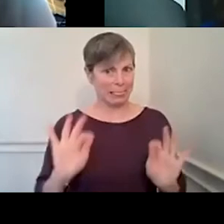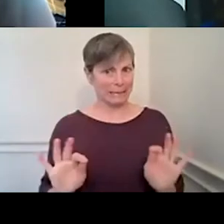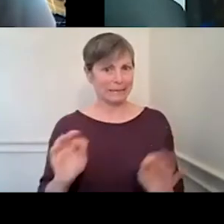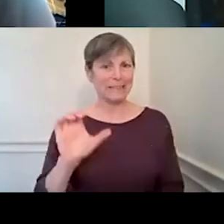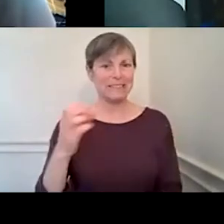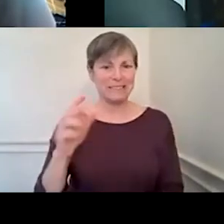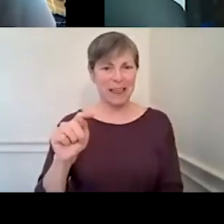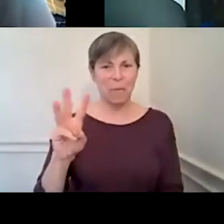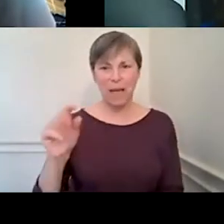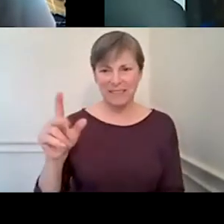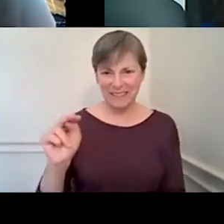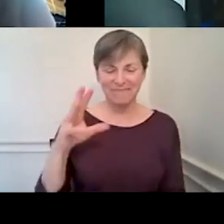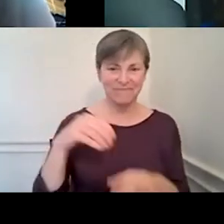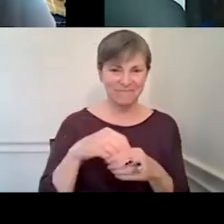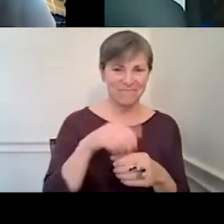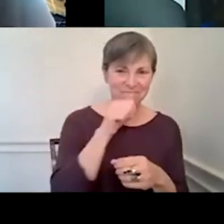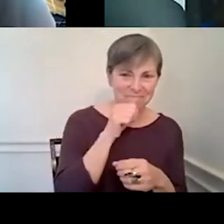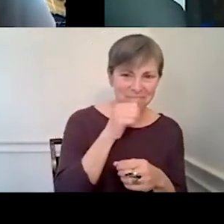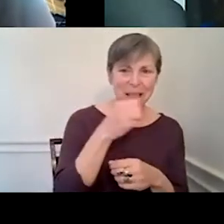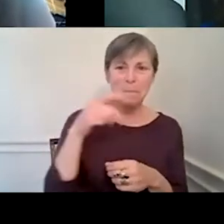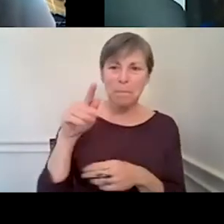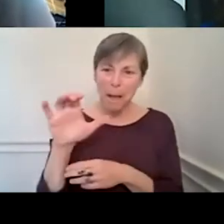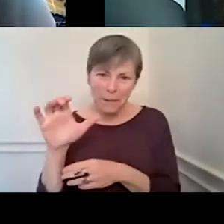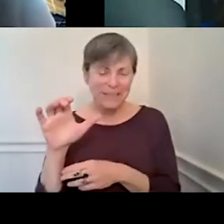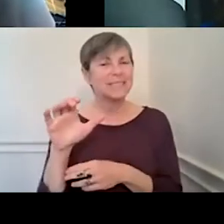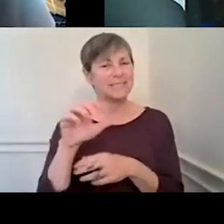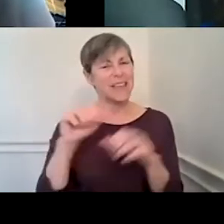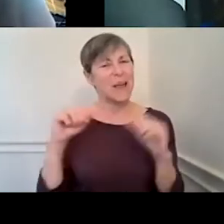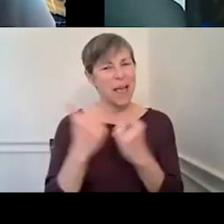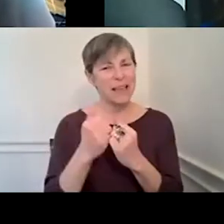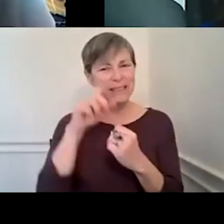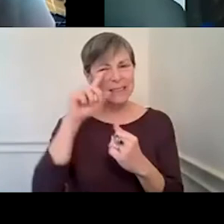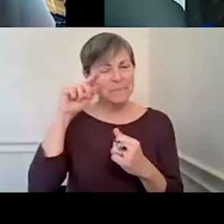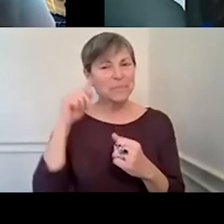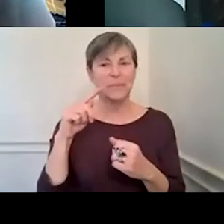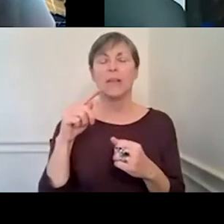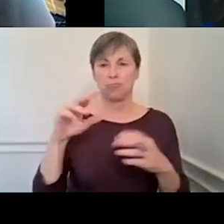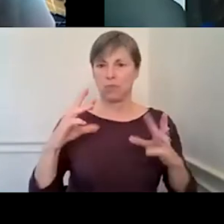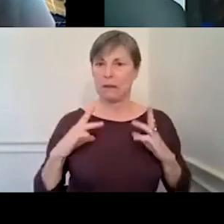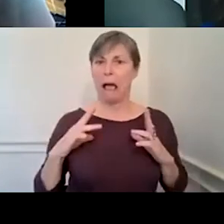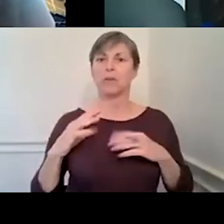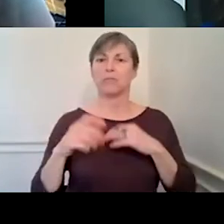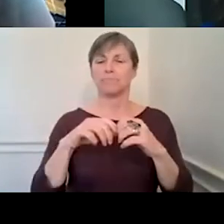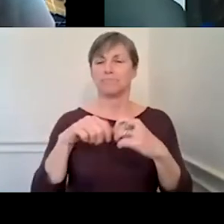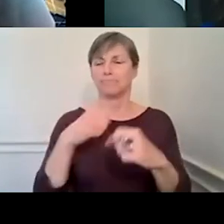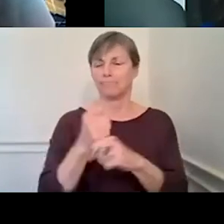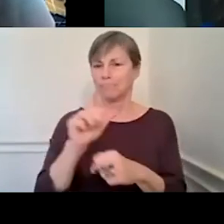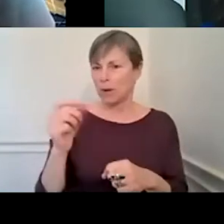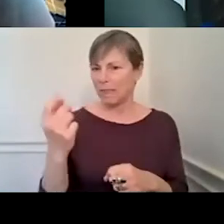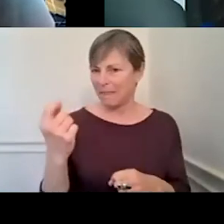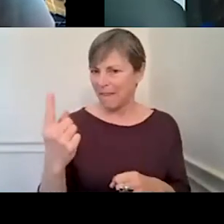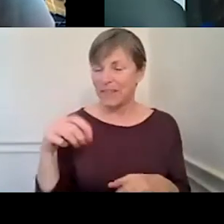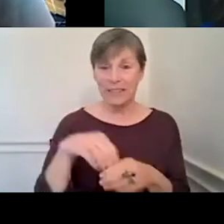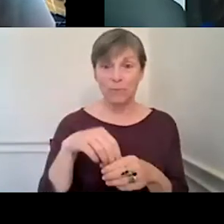career in both the public and private sectors of accounting spanned almost 40 years. He retired in 2011 after serving as the general auditor for